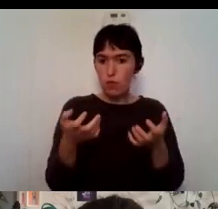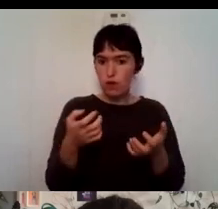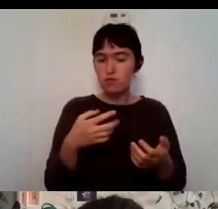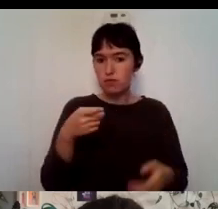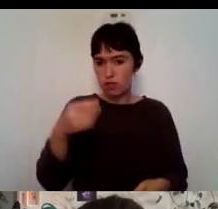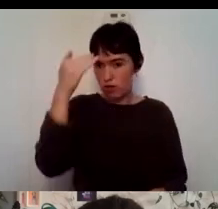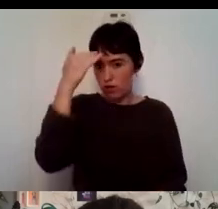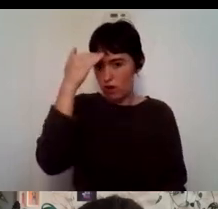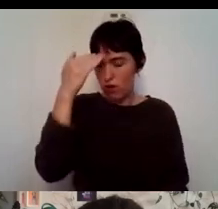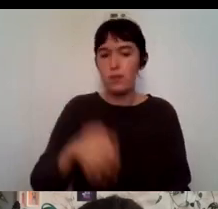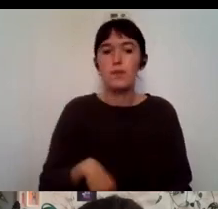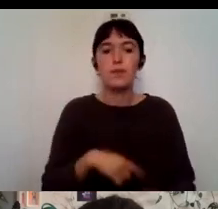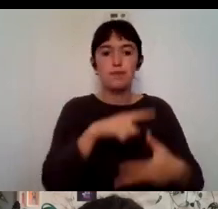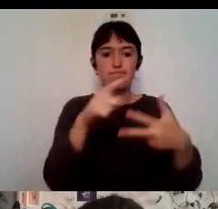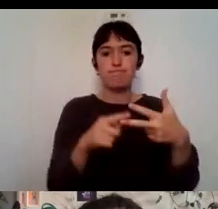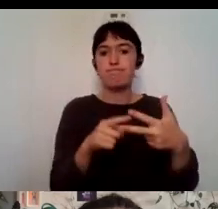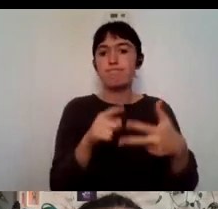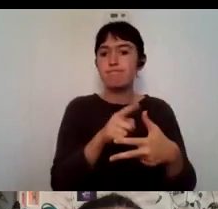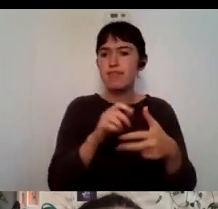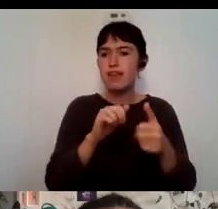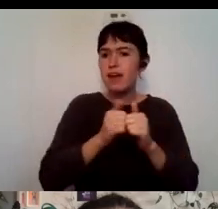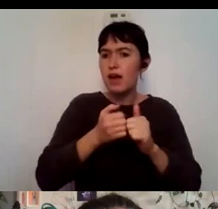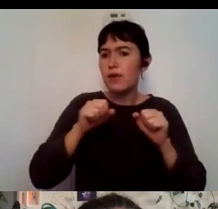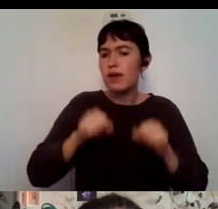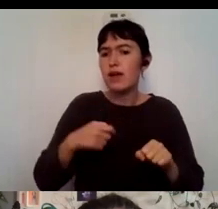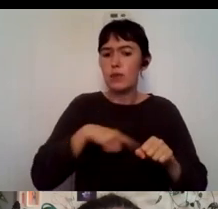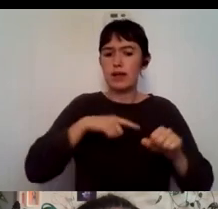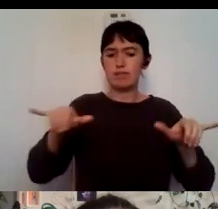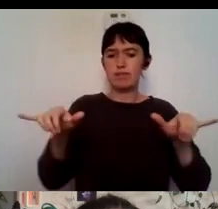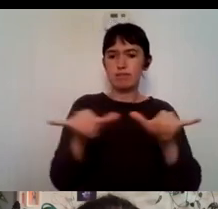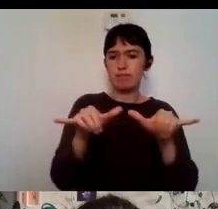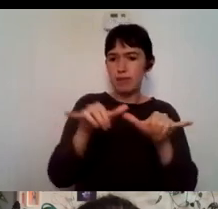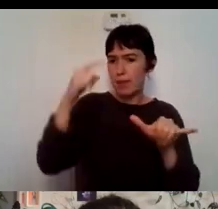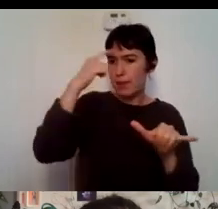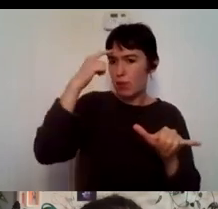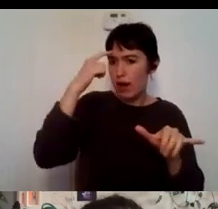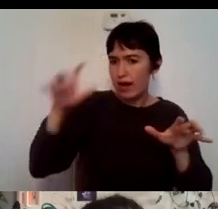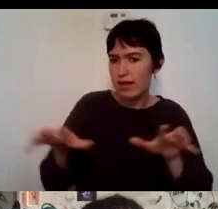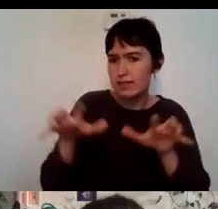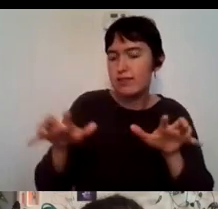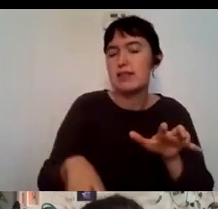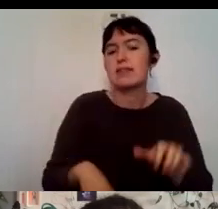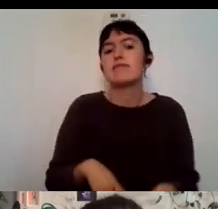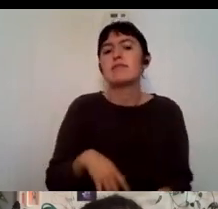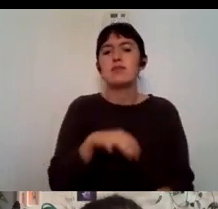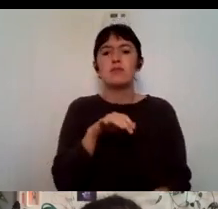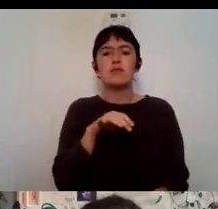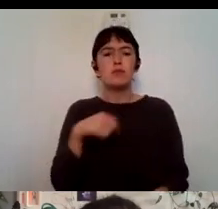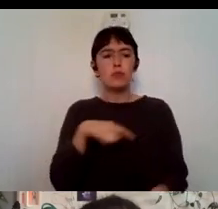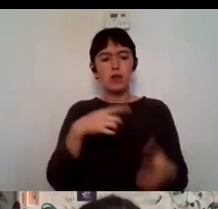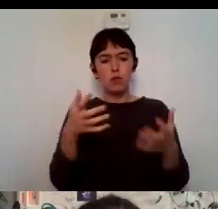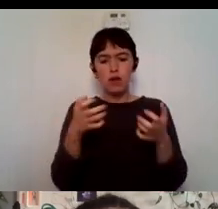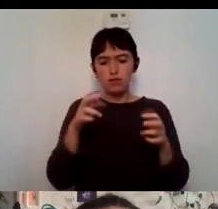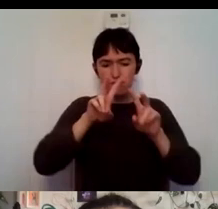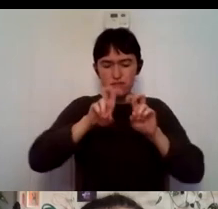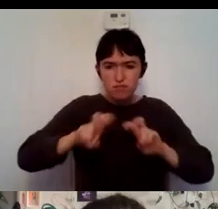you is, how can we measure brain activity? So that's the starting point. We want to know what the brain is doing